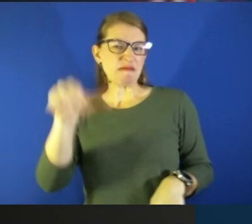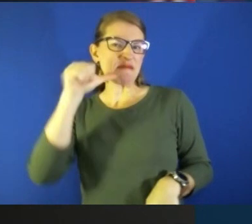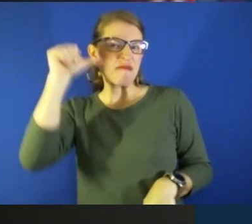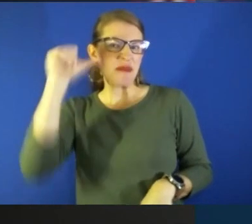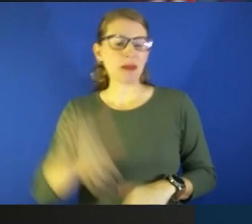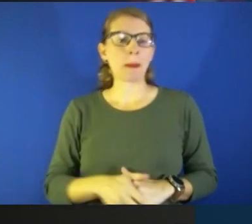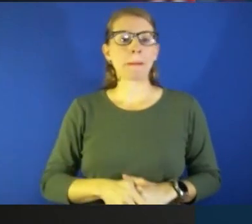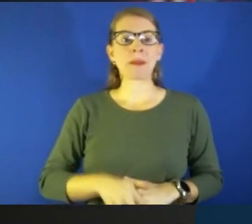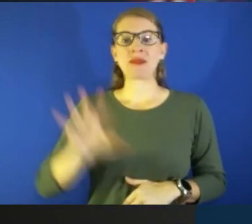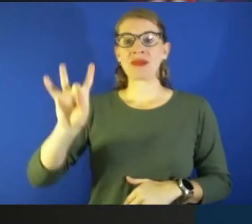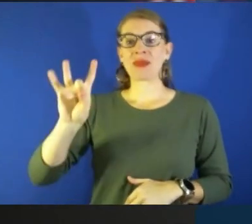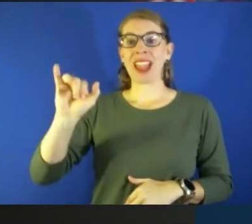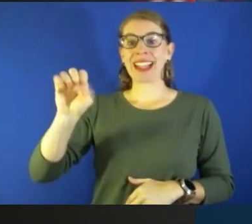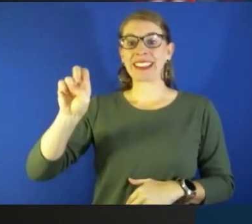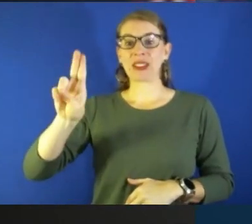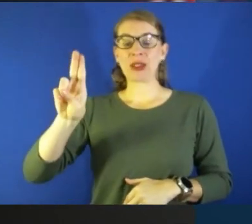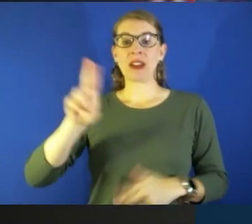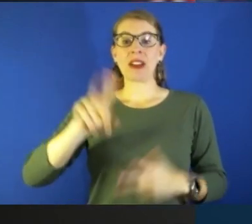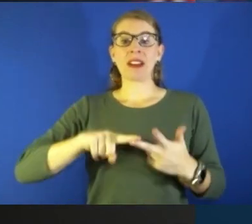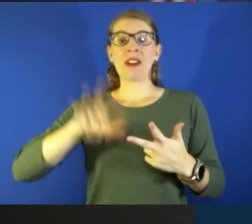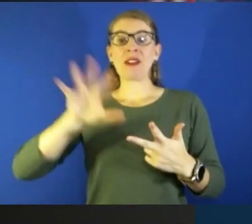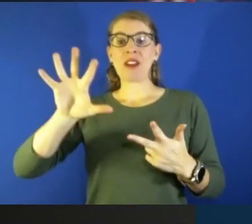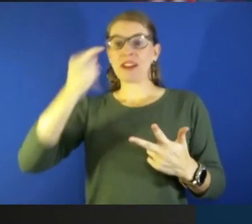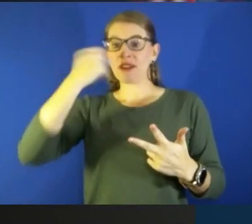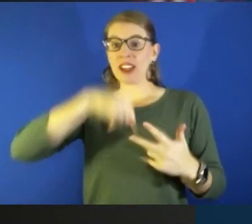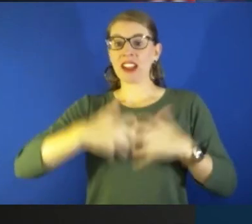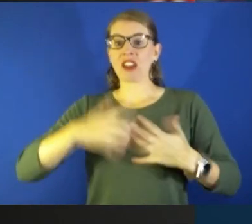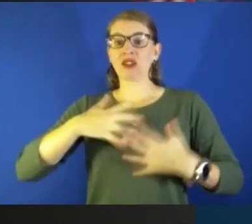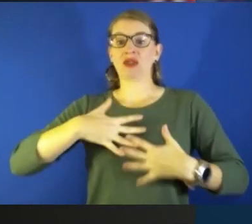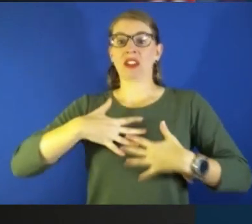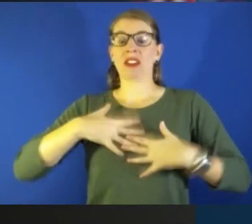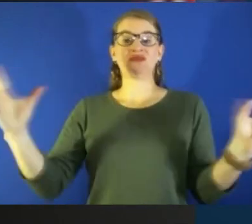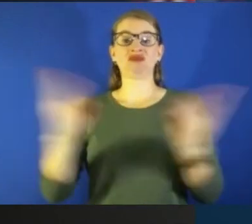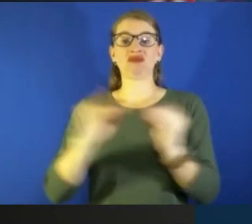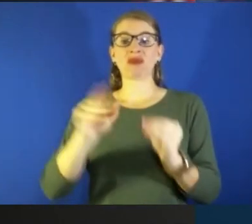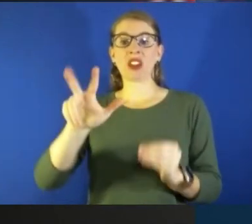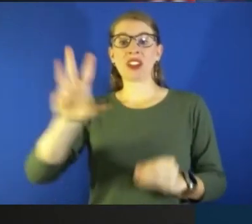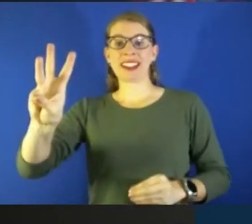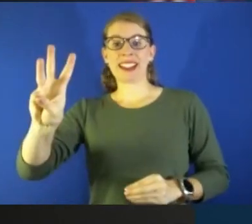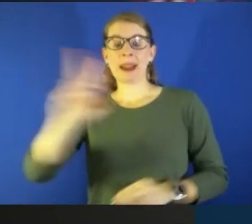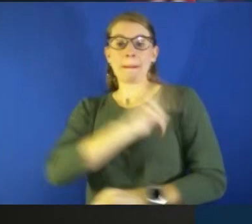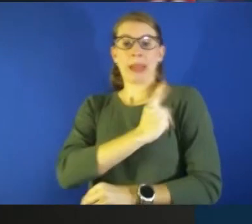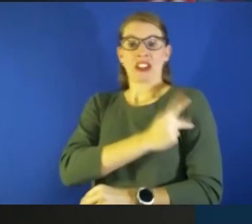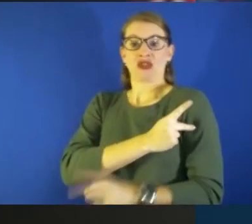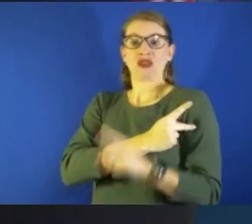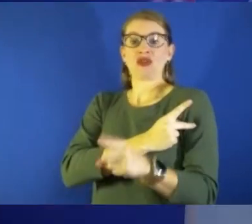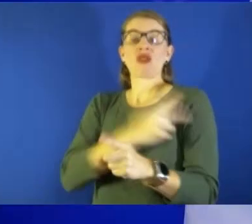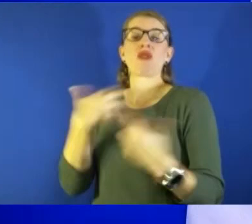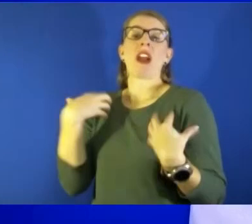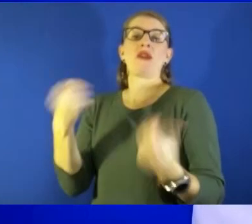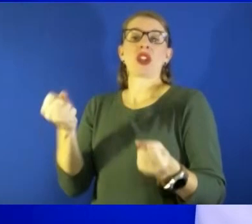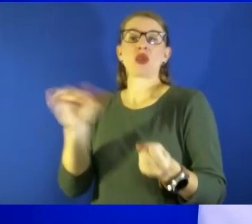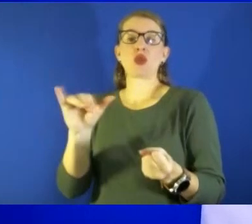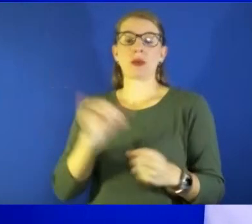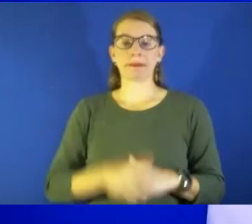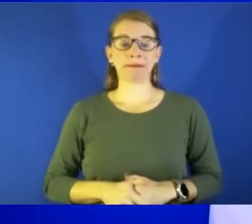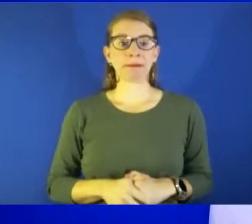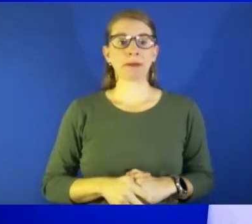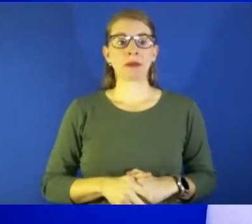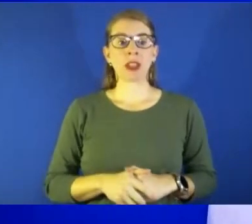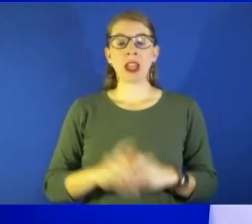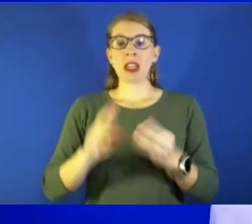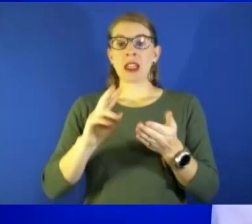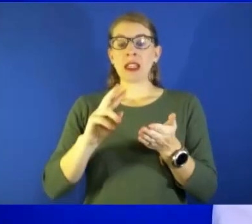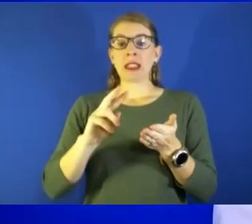in the ICU and 5 on the ventilator. We still have 36 patients in that recovery period as well. So as long as we can hold those acute